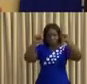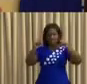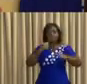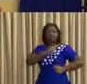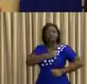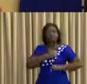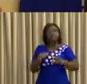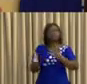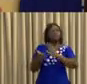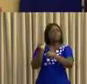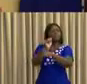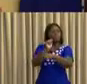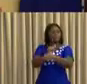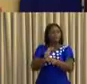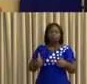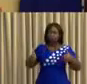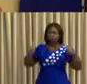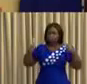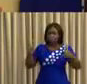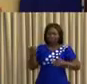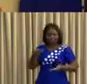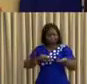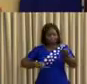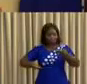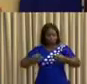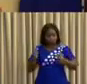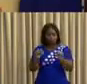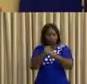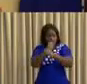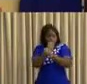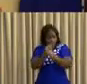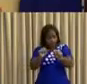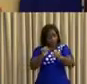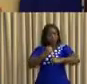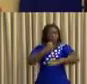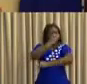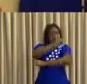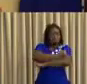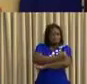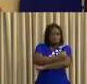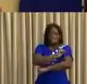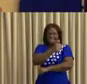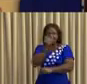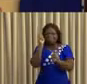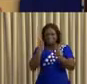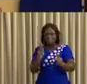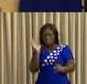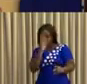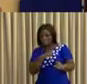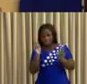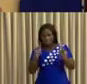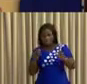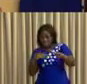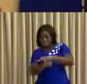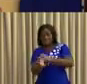proactive in engaging in operations to secure our borders and fought any potential terror attacks on